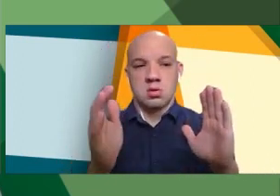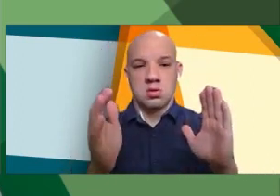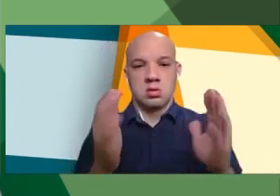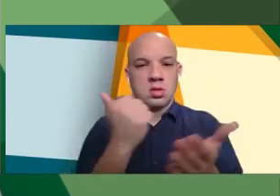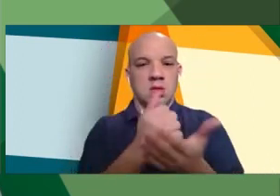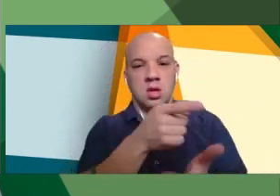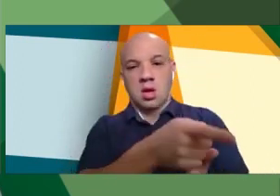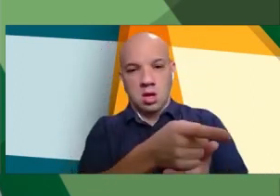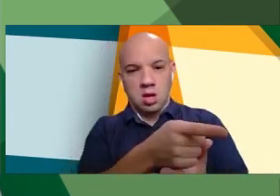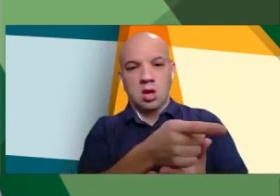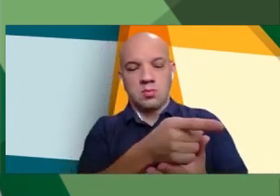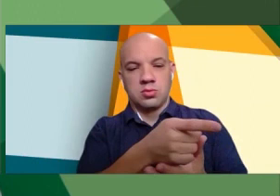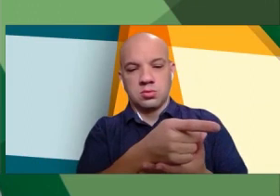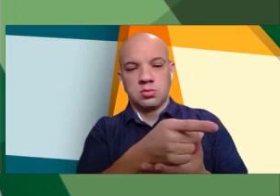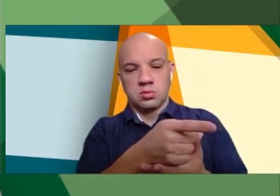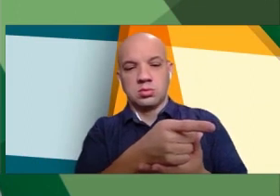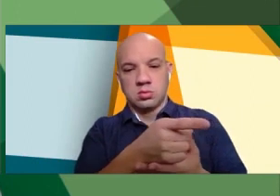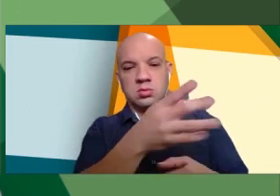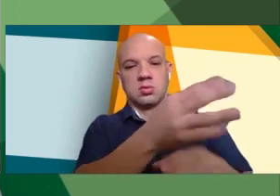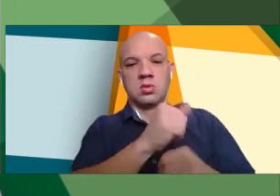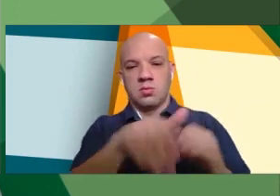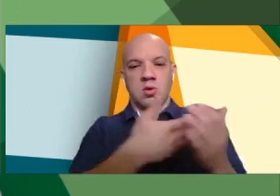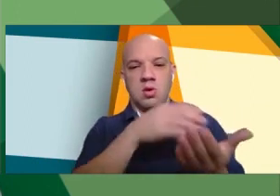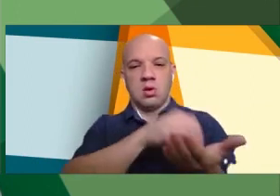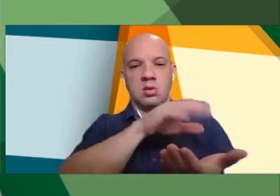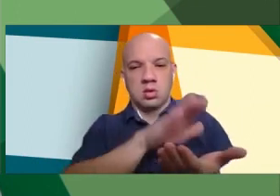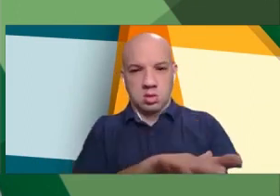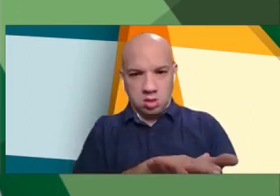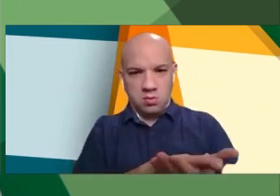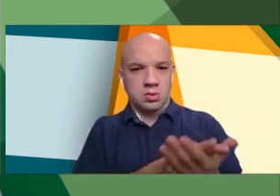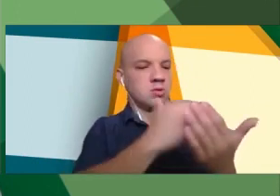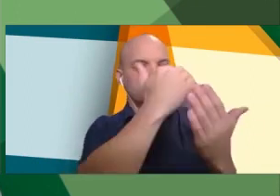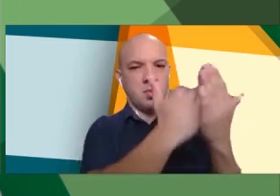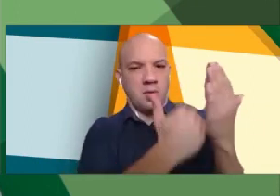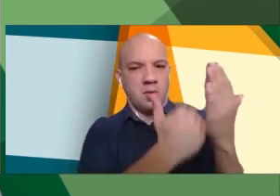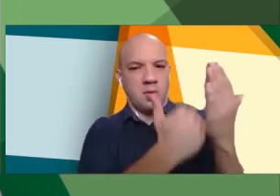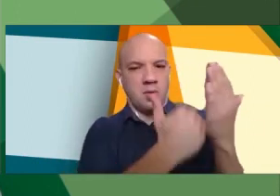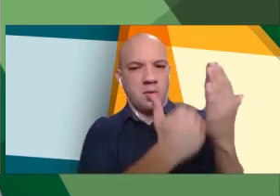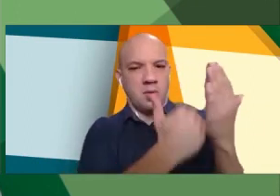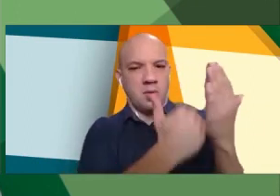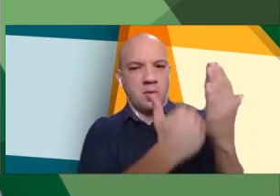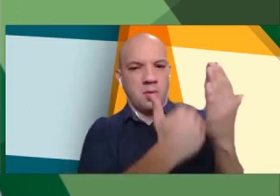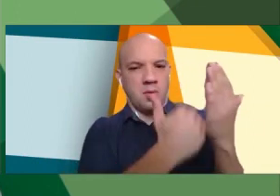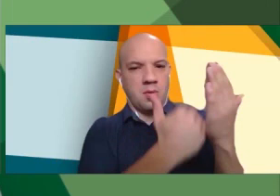help you to maintain that documentation in place every 3 months.